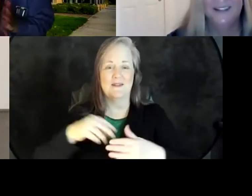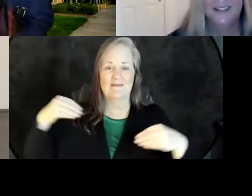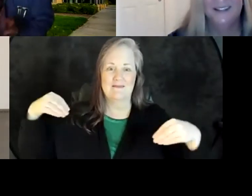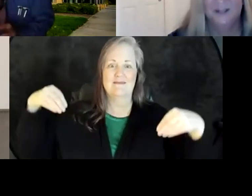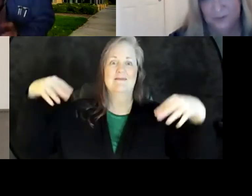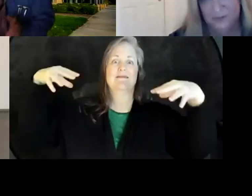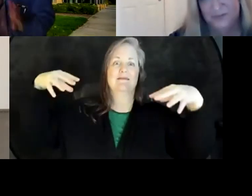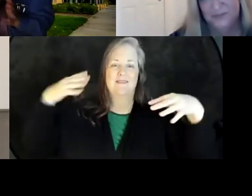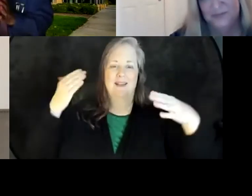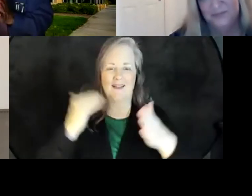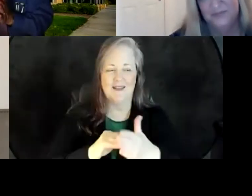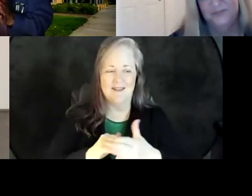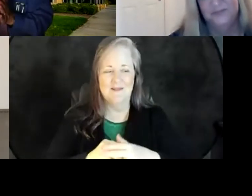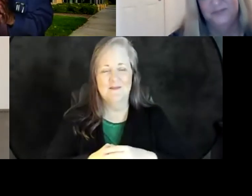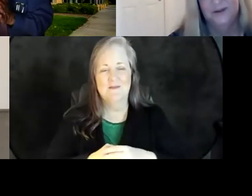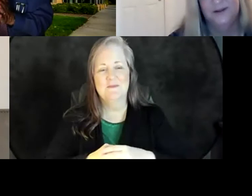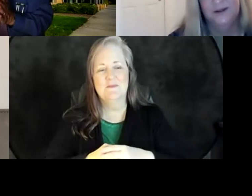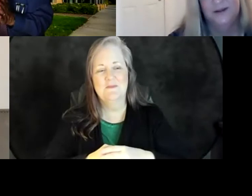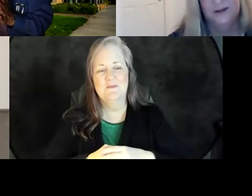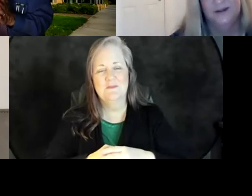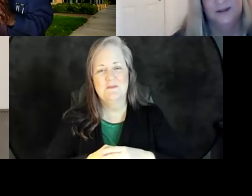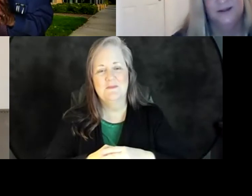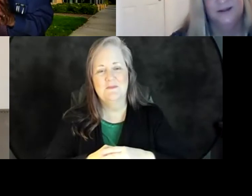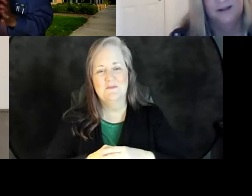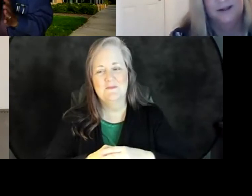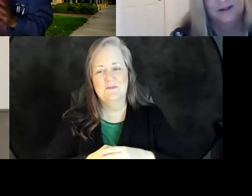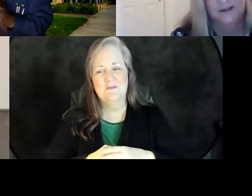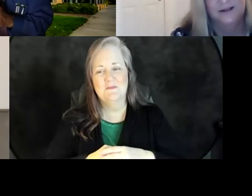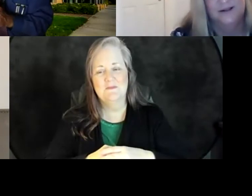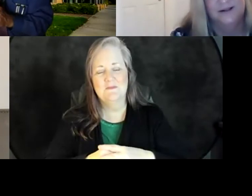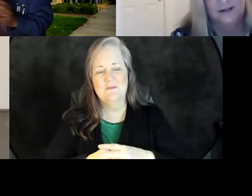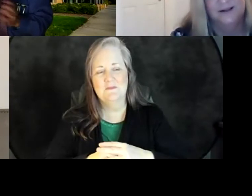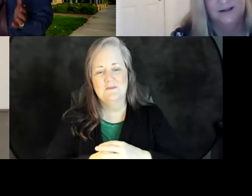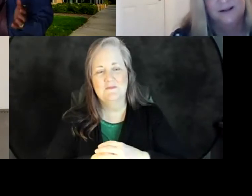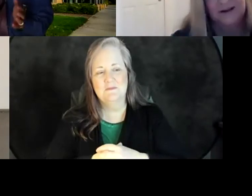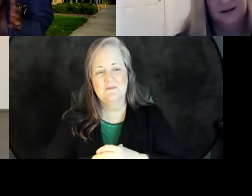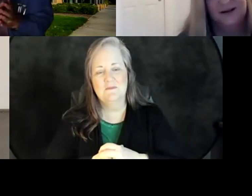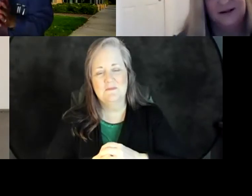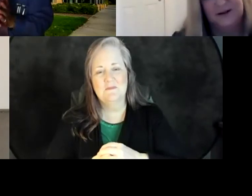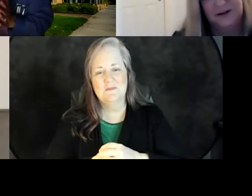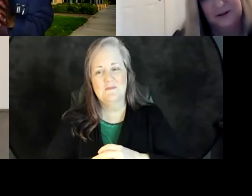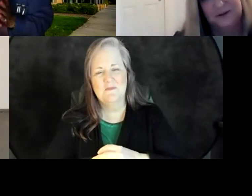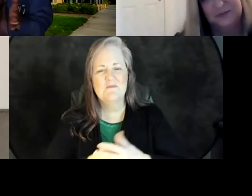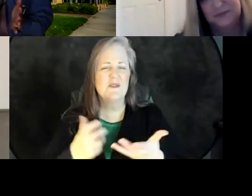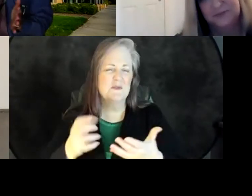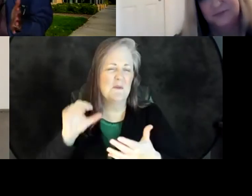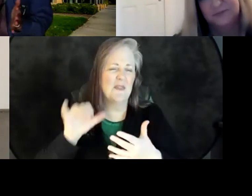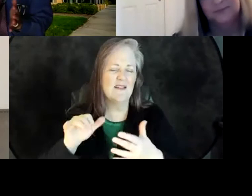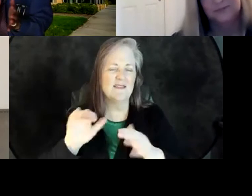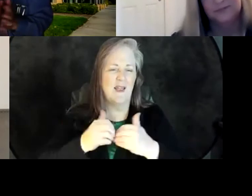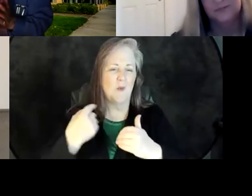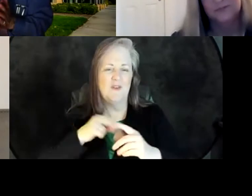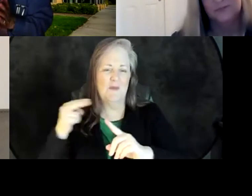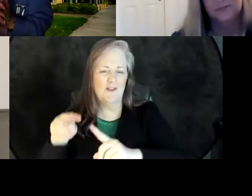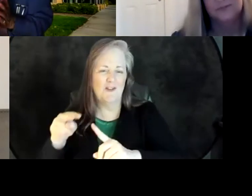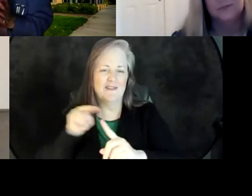to go back on. So I think that is sort of the way that we've been